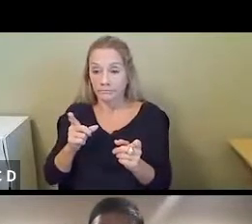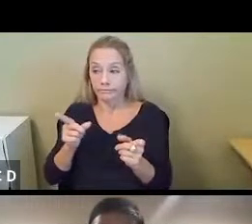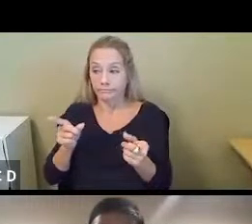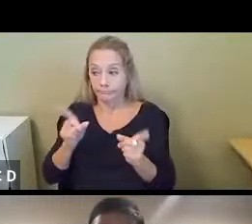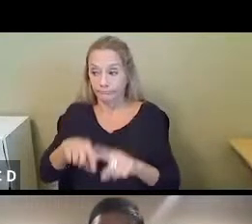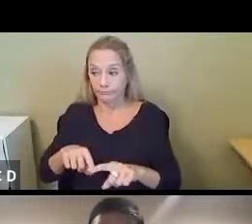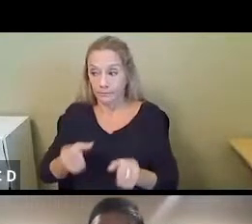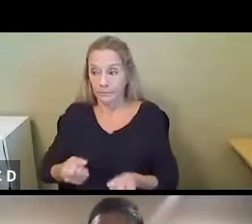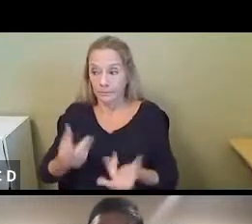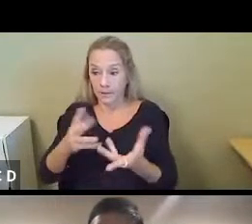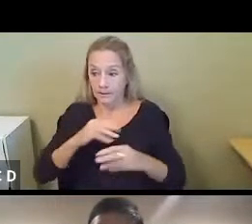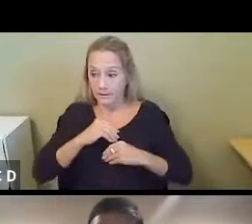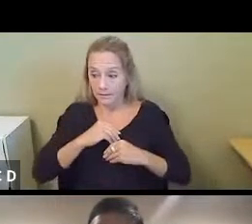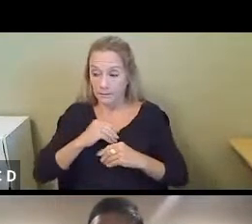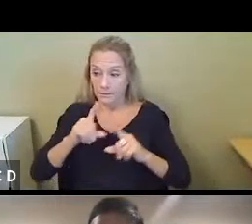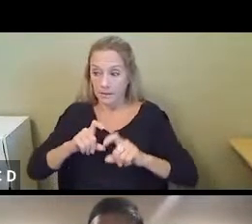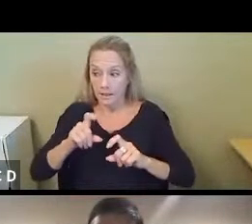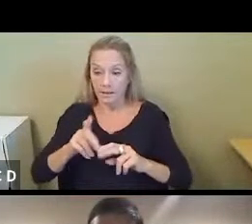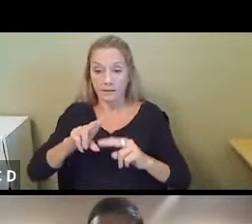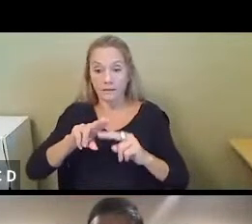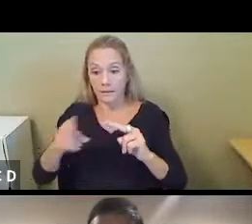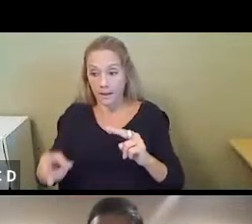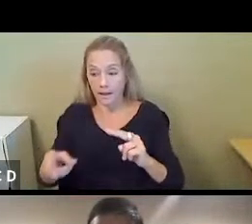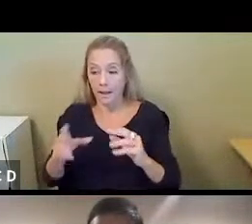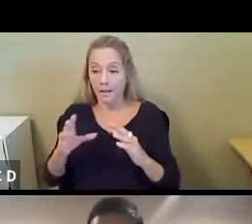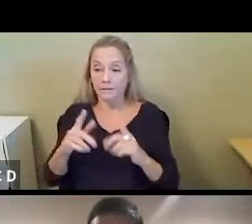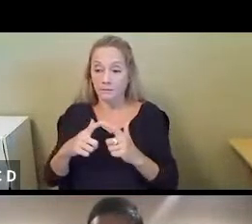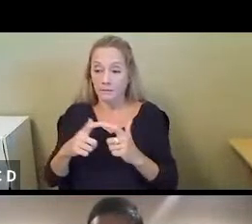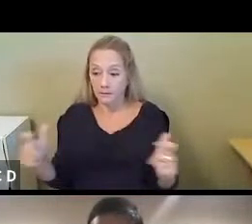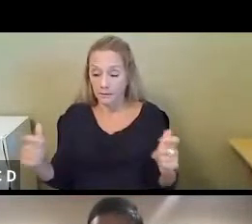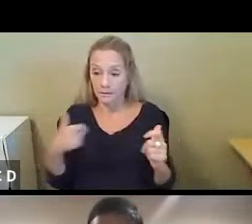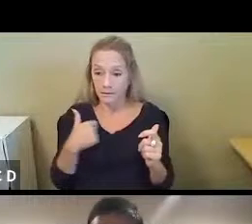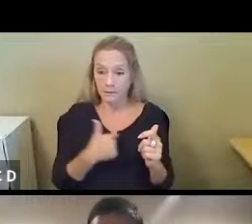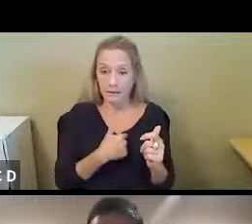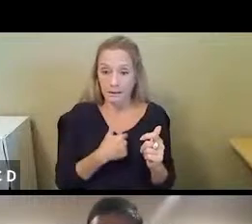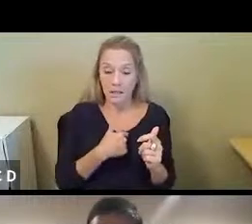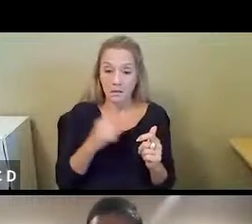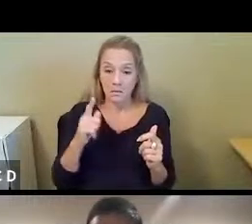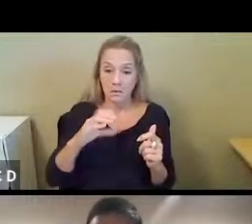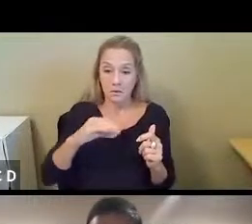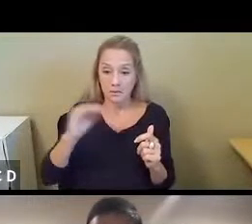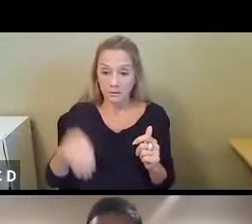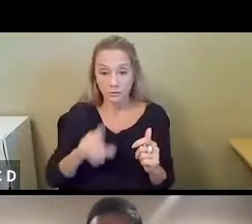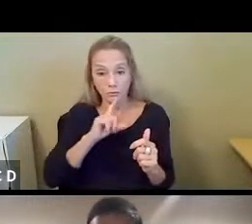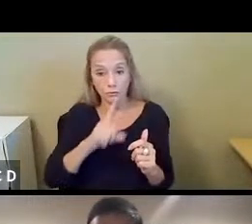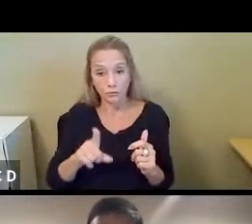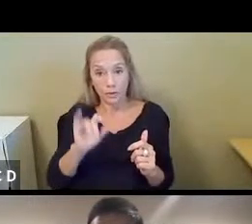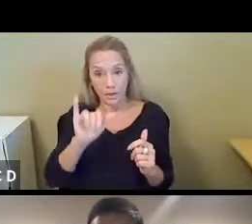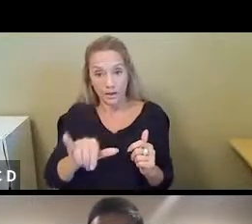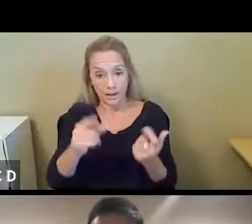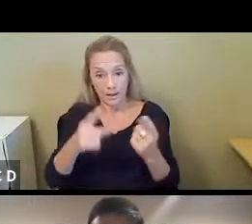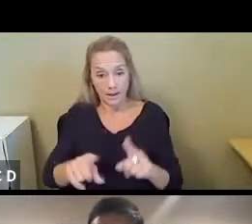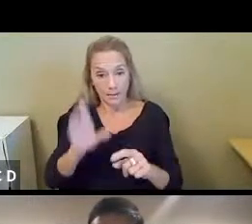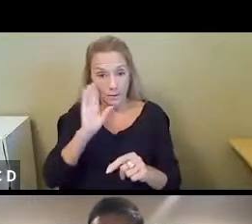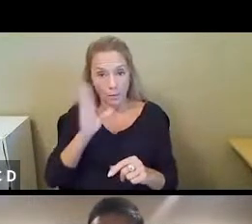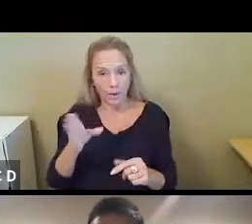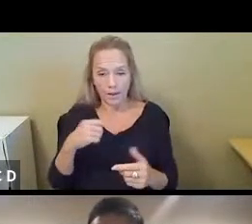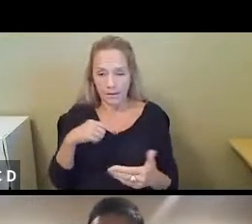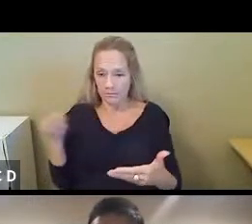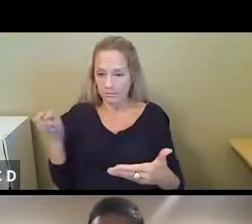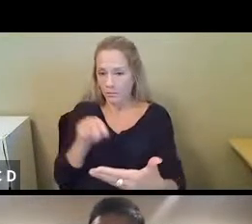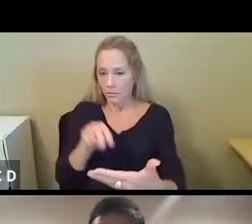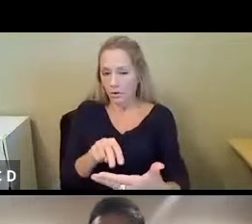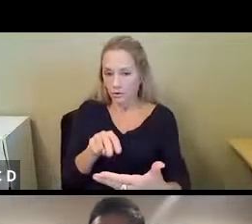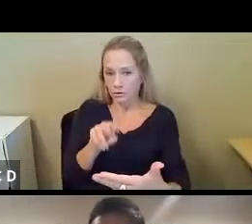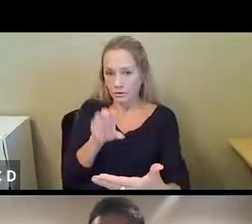hand, I don't know that I'm really at peace saying that that's precisely what's going to happen. I'm watching the census piece very